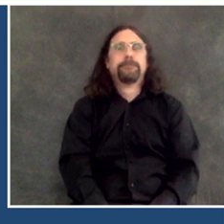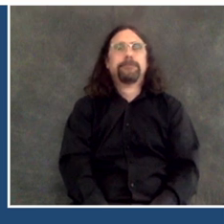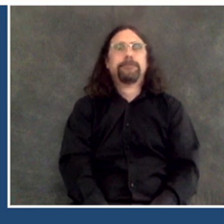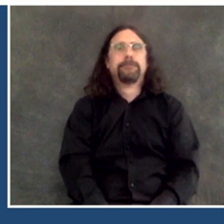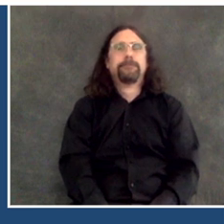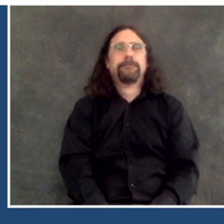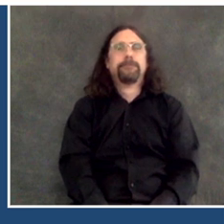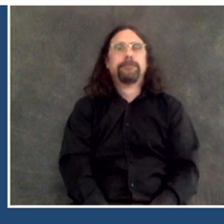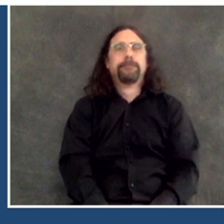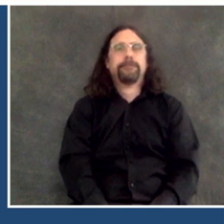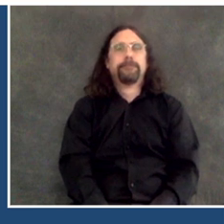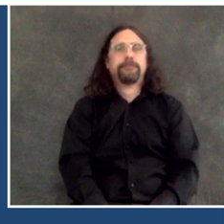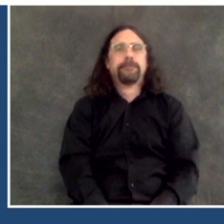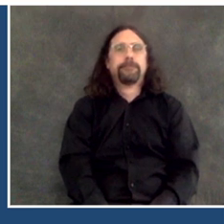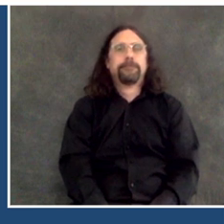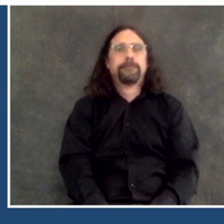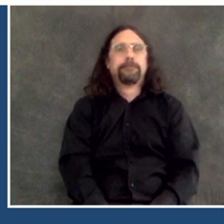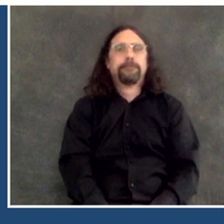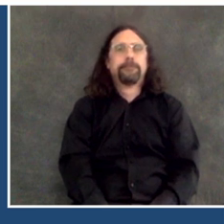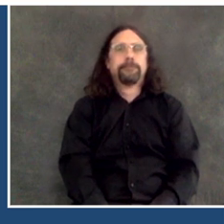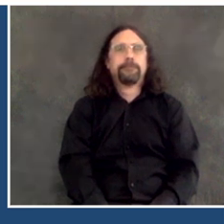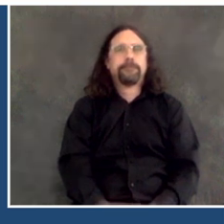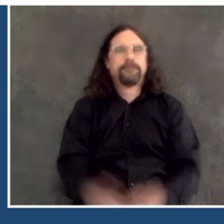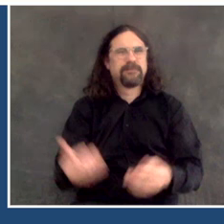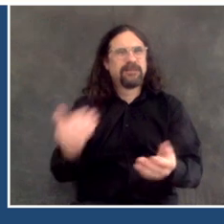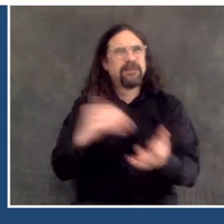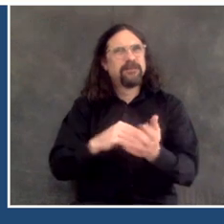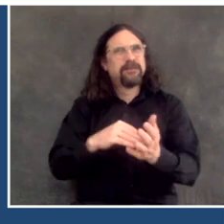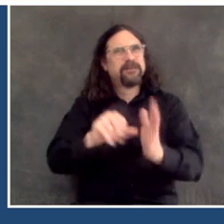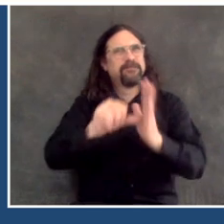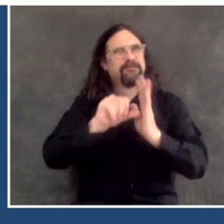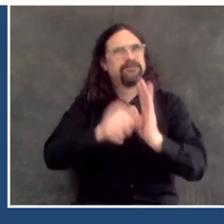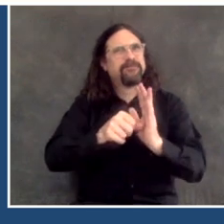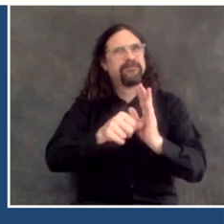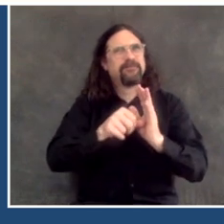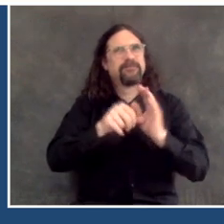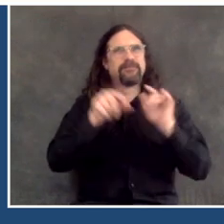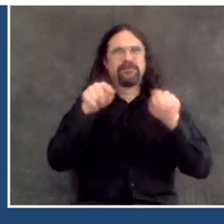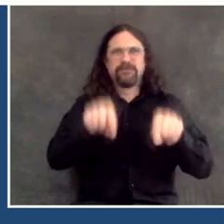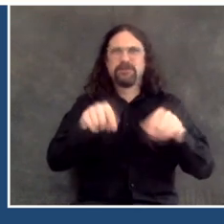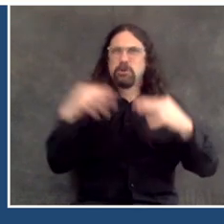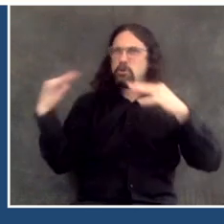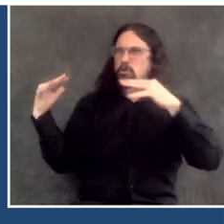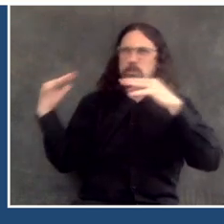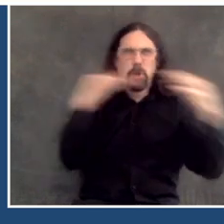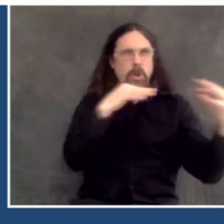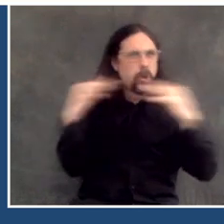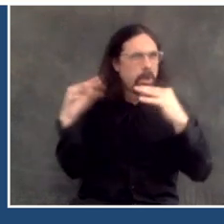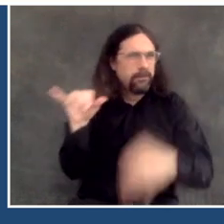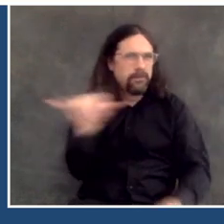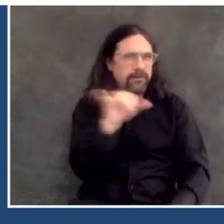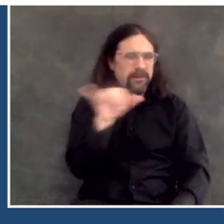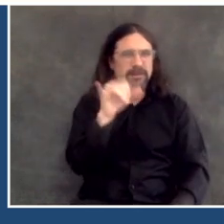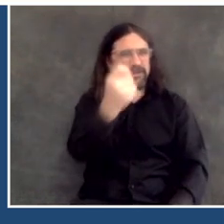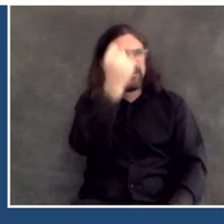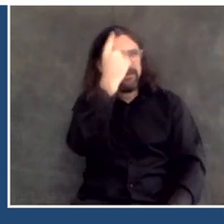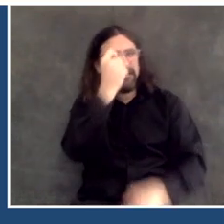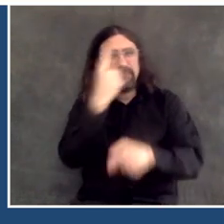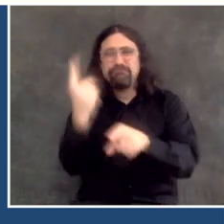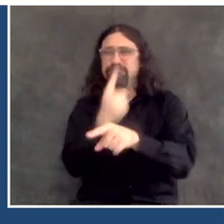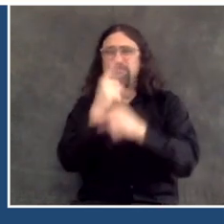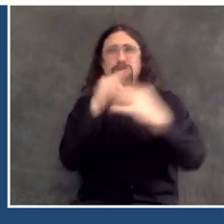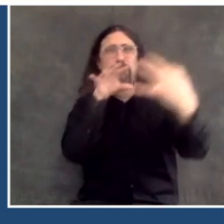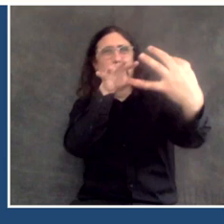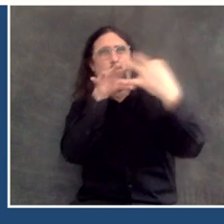a war against an invisible enemy. Look, if another country were attacking the United States of America,